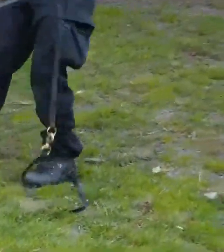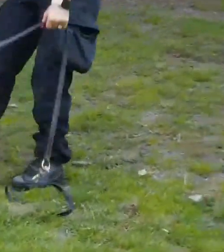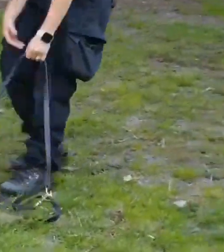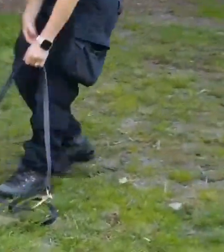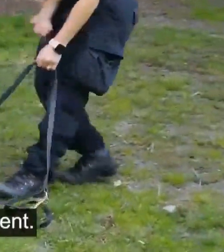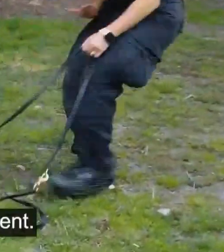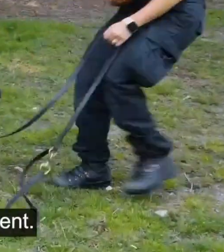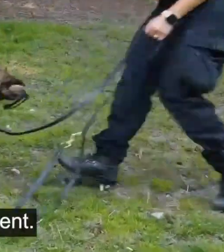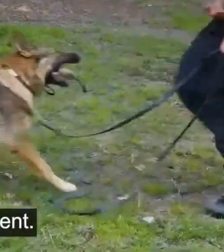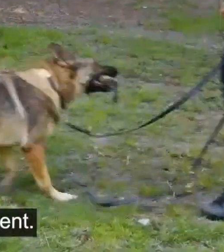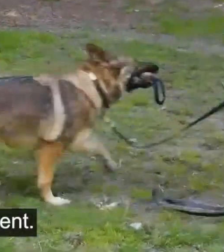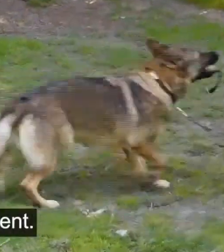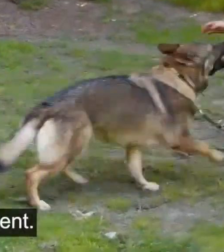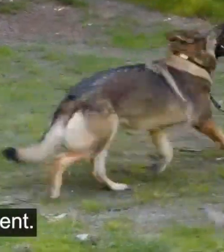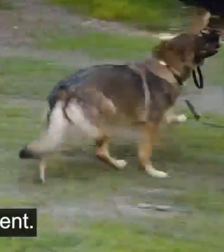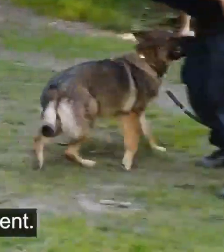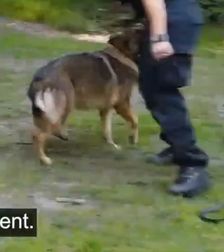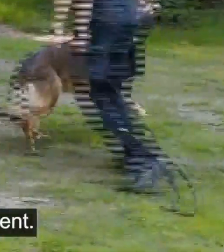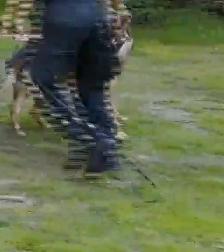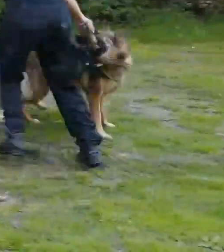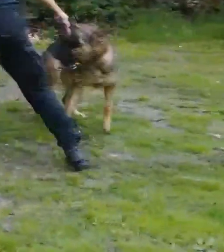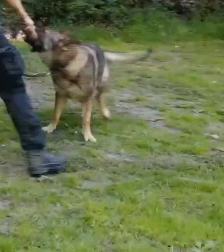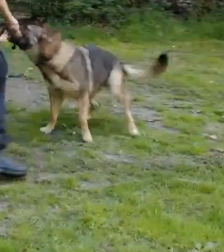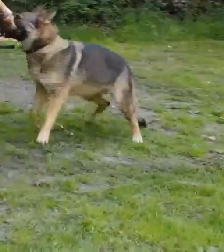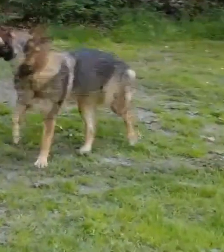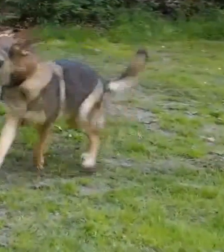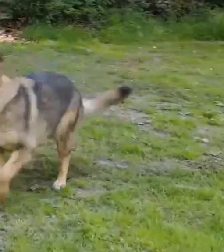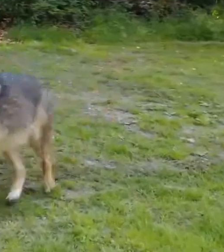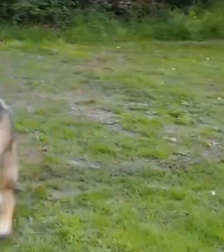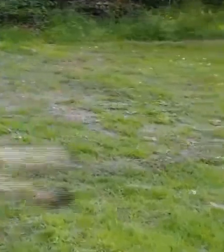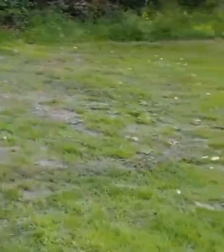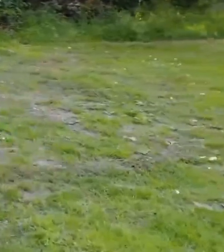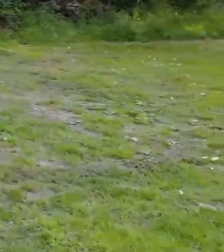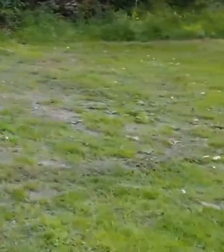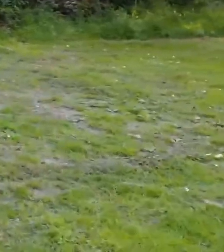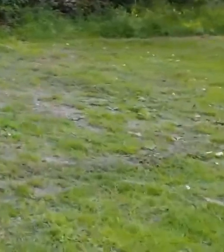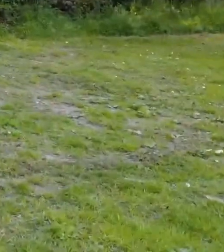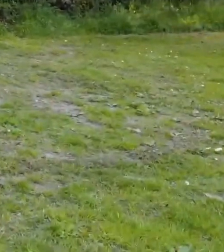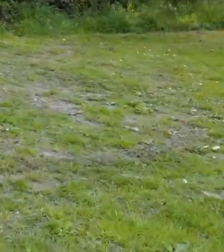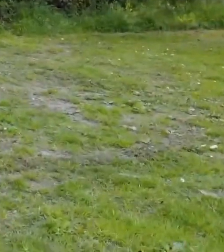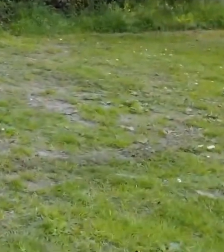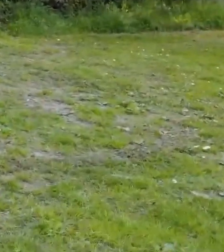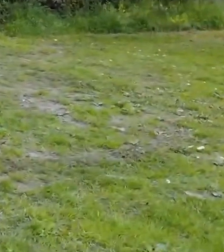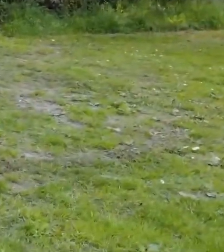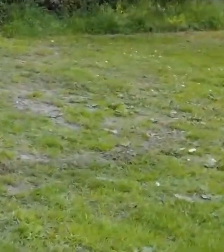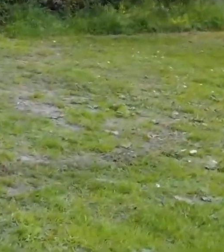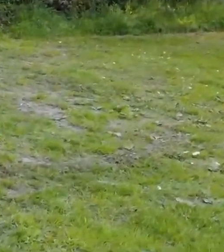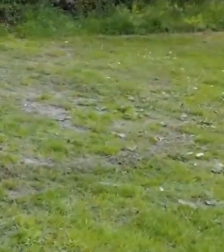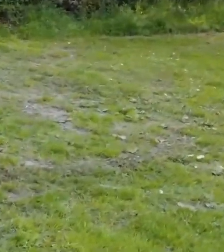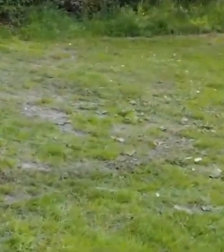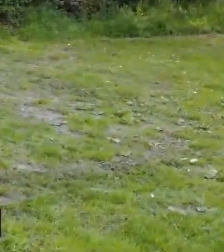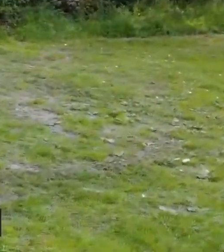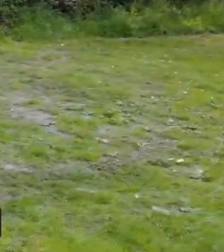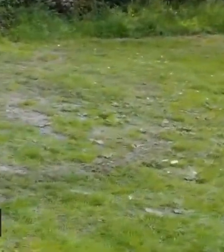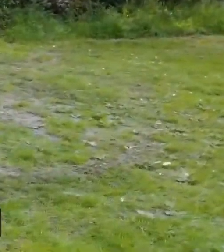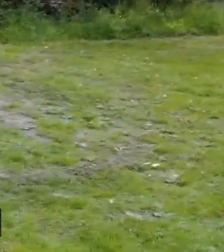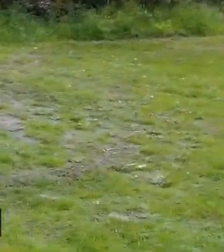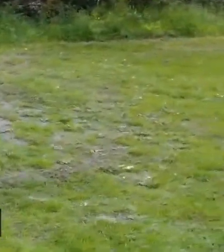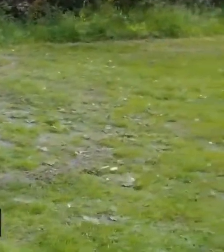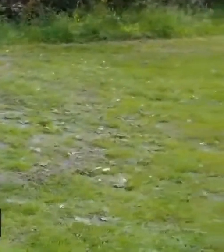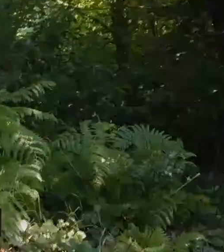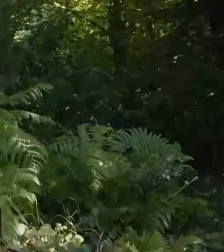that, look, she'll be better in a working environment, and that's why obviously she came to Surrey Police as a gift dog,